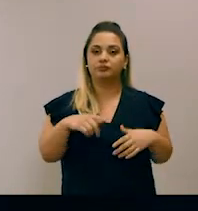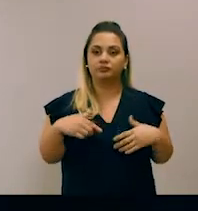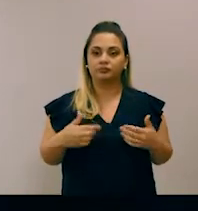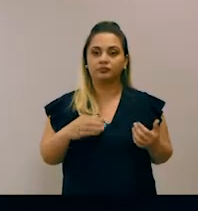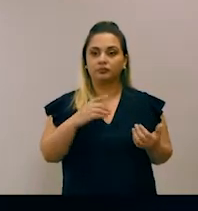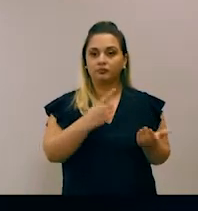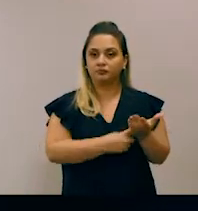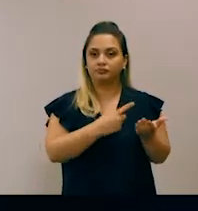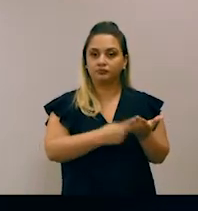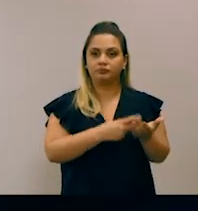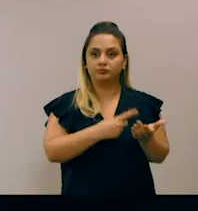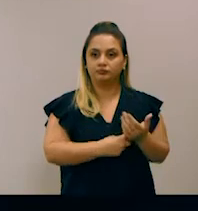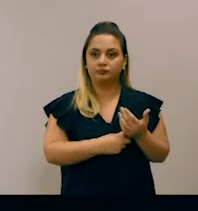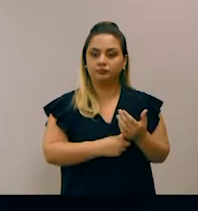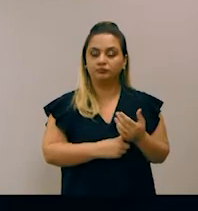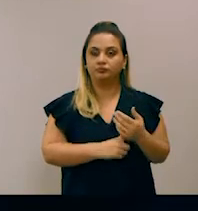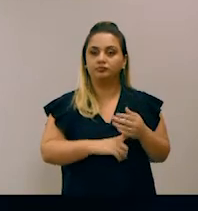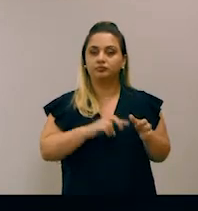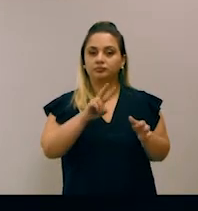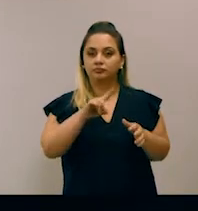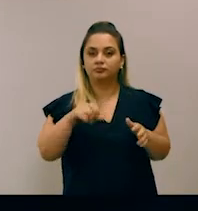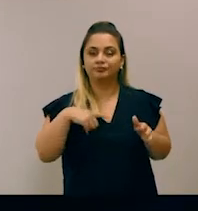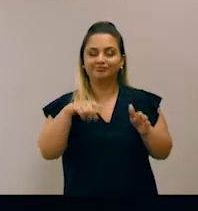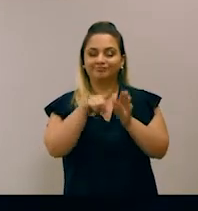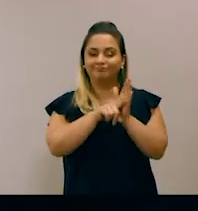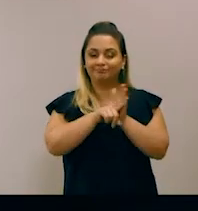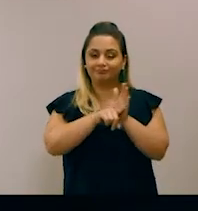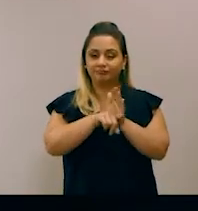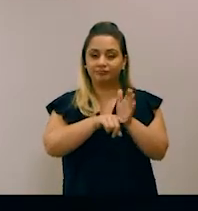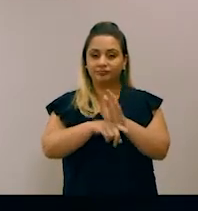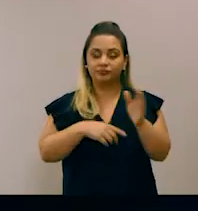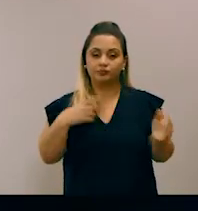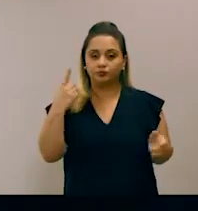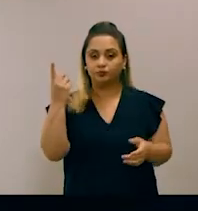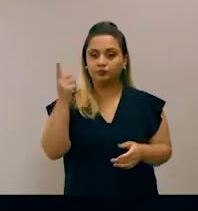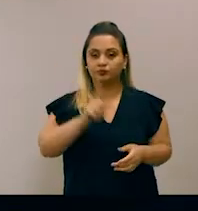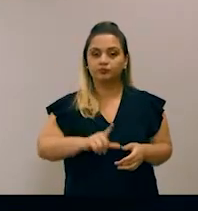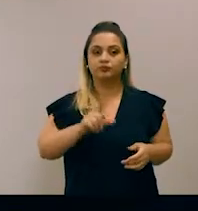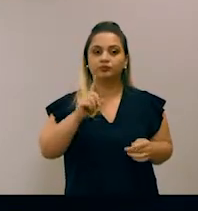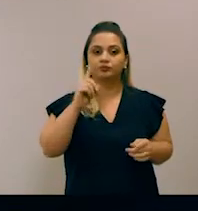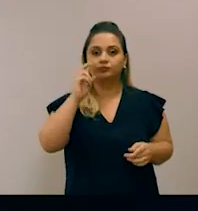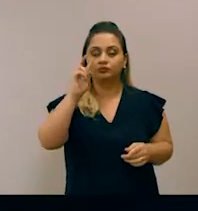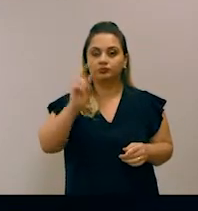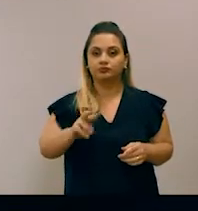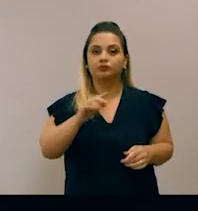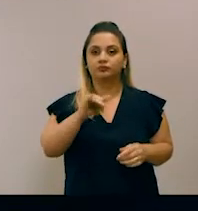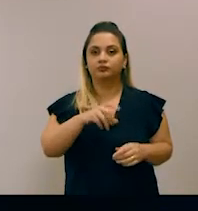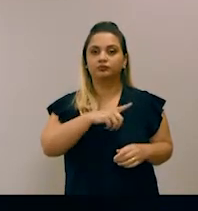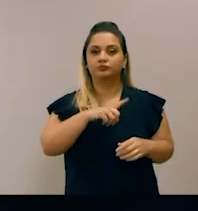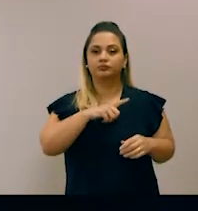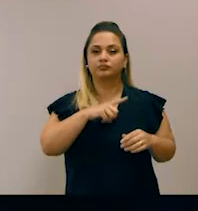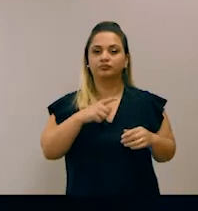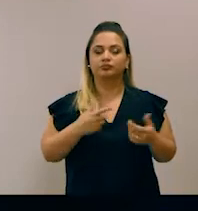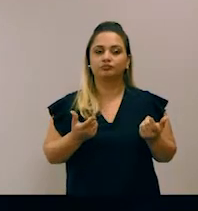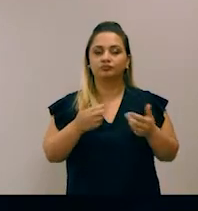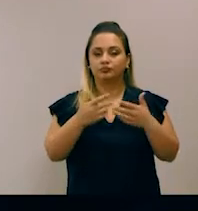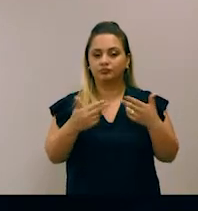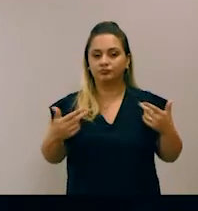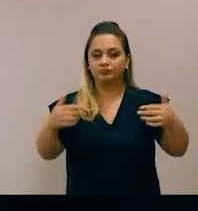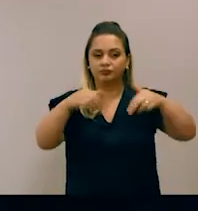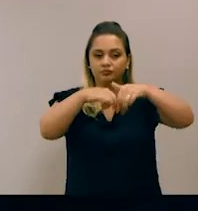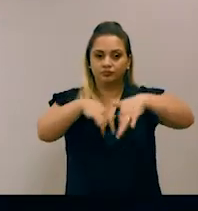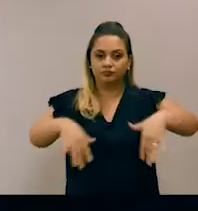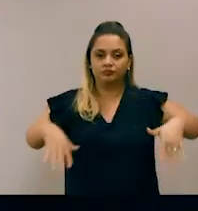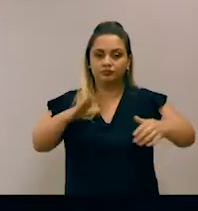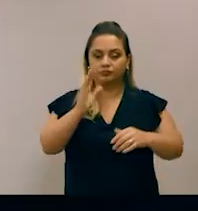this ruling to the cognitive work. In this cognitive sense, they identify the